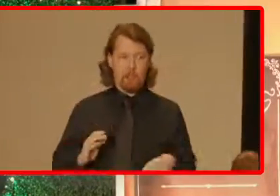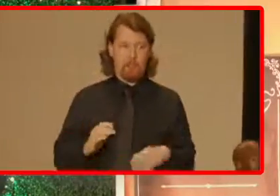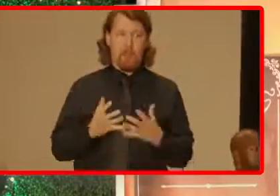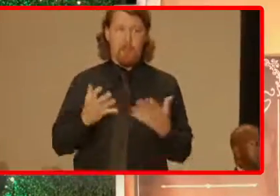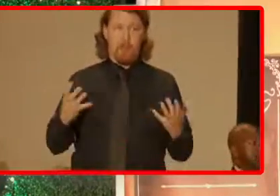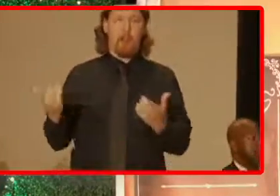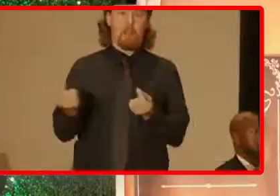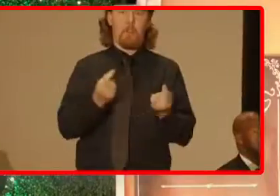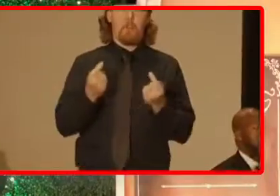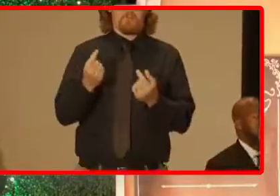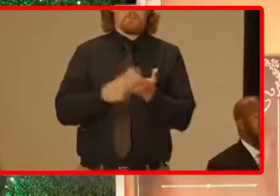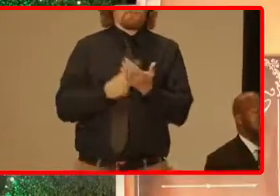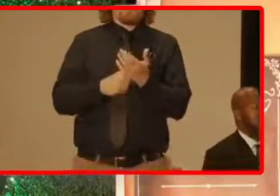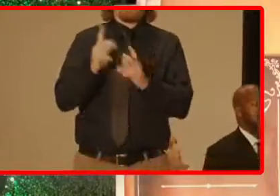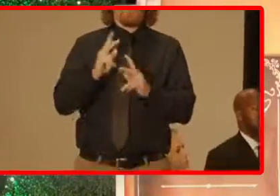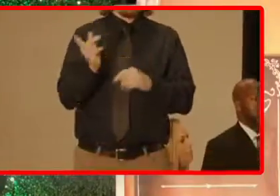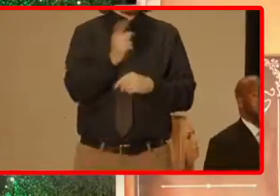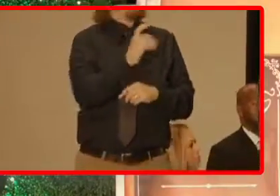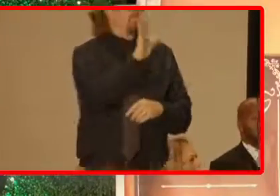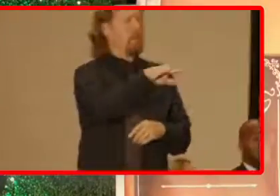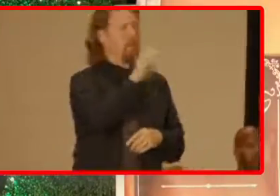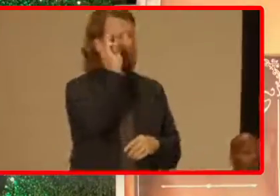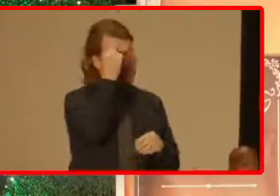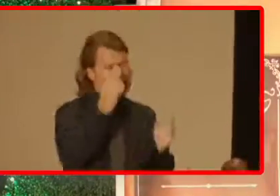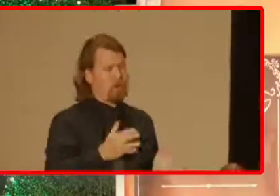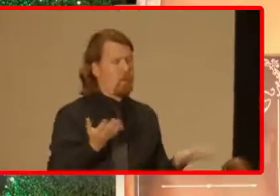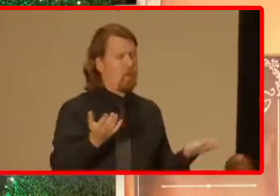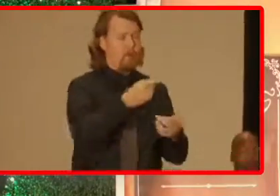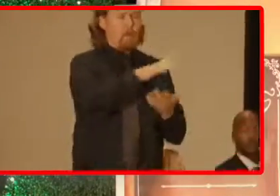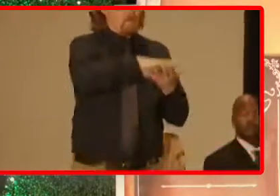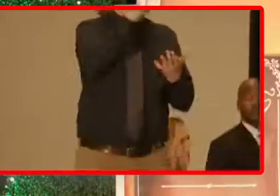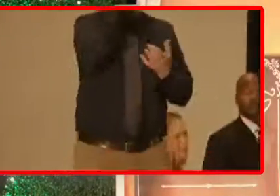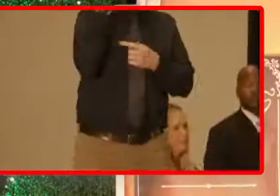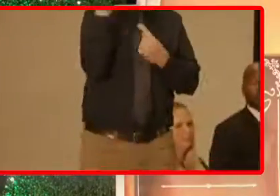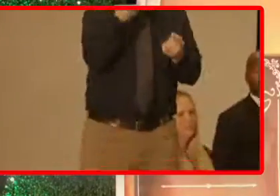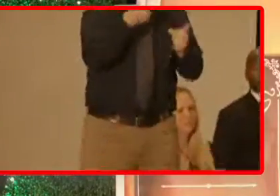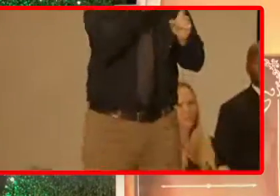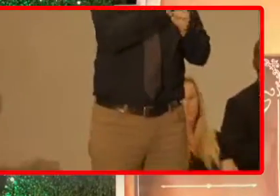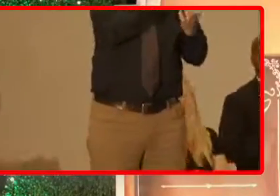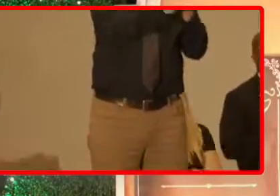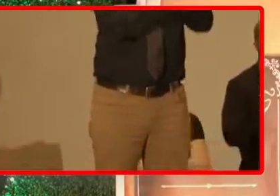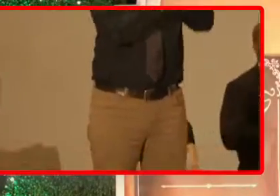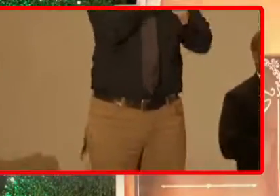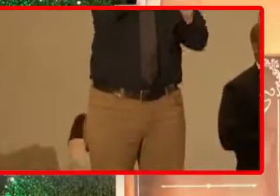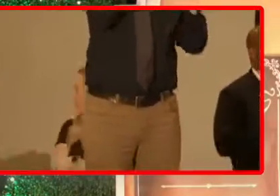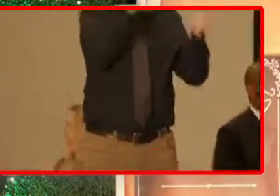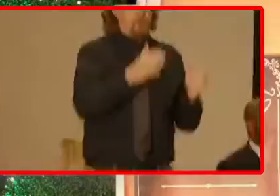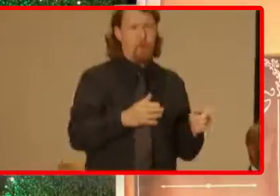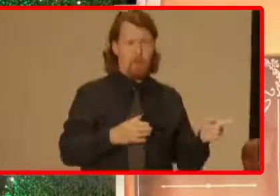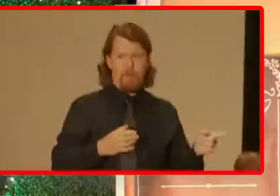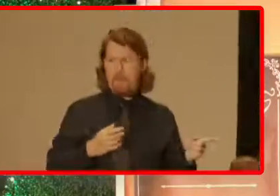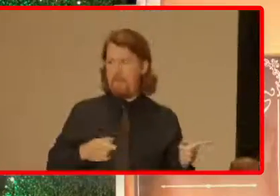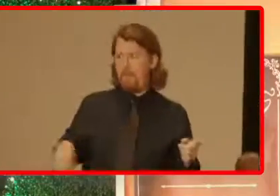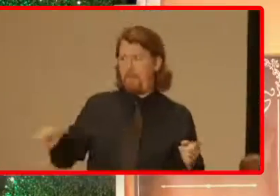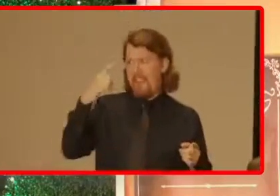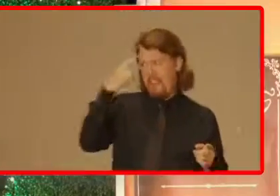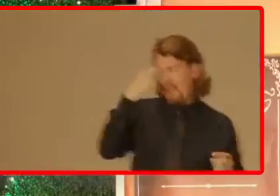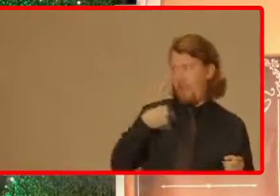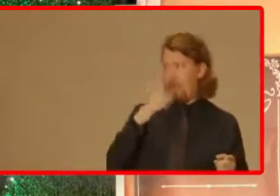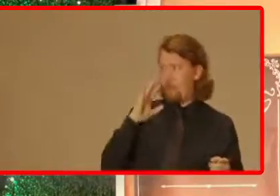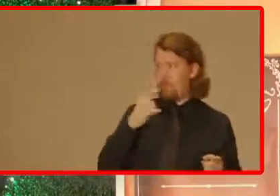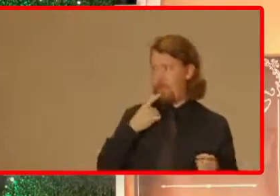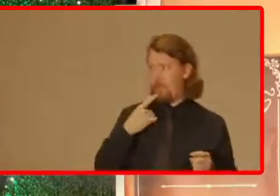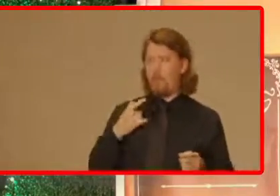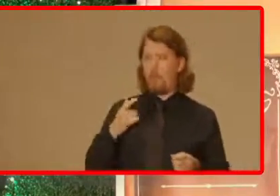Sometimes people will ask me, Governor, what have you learned since being governor? And I think that they think I'm going to say something like, well, when a